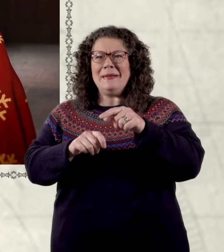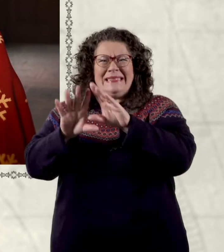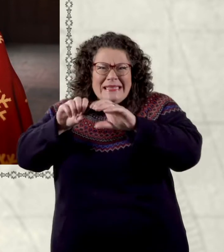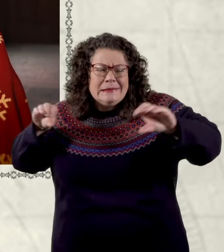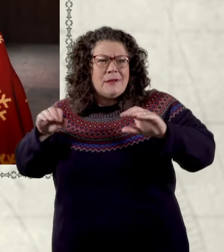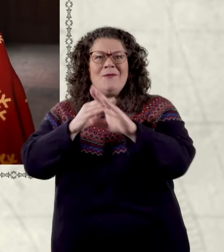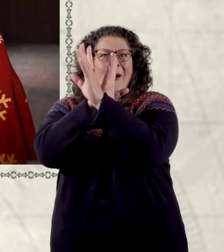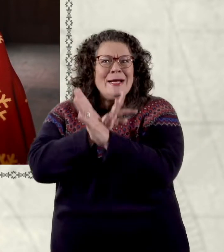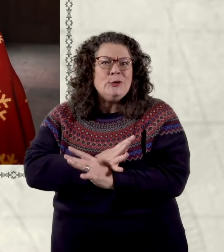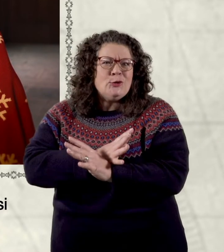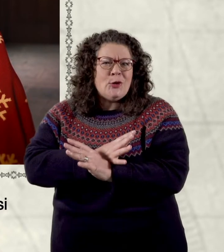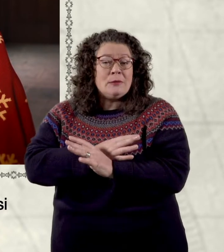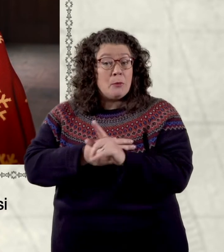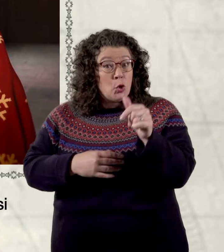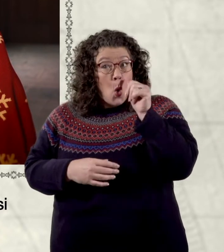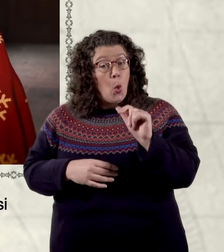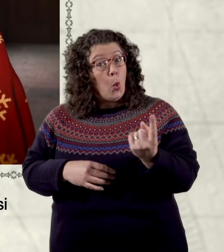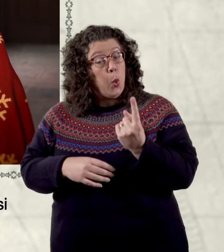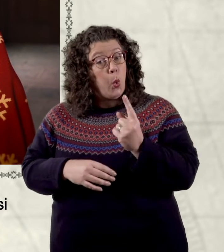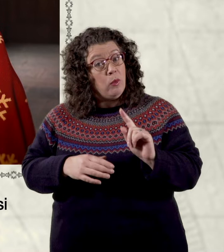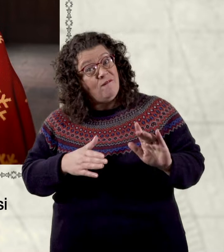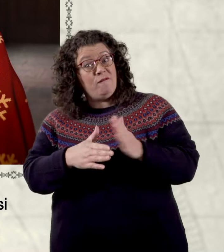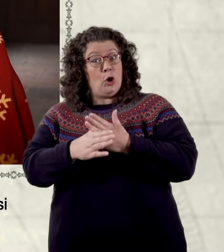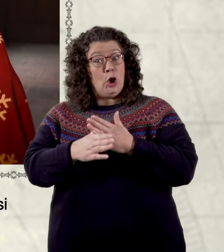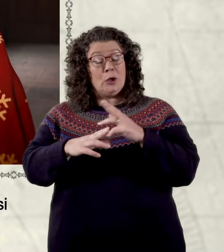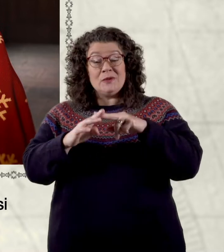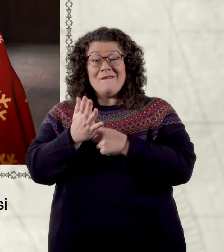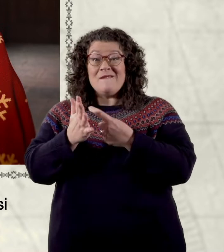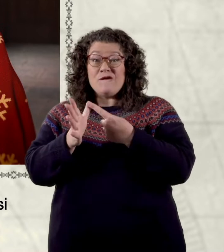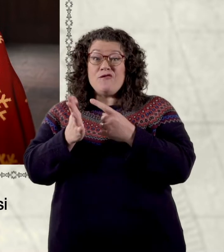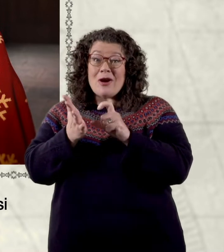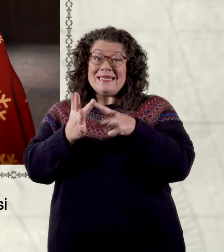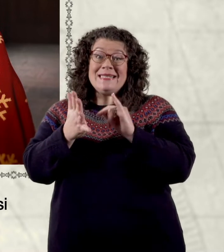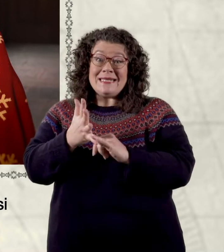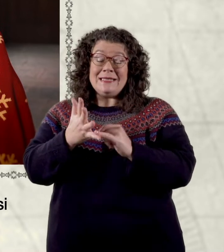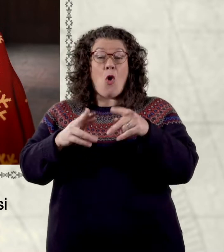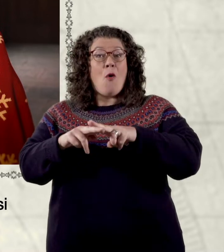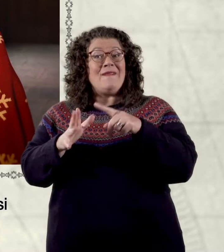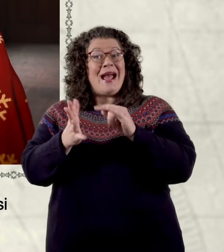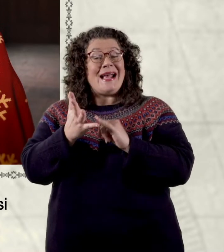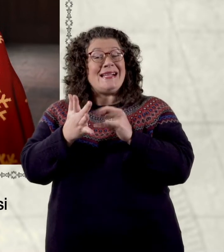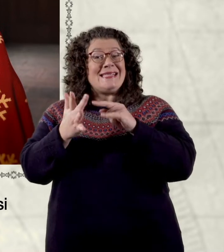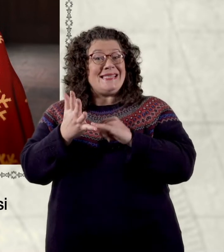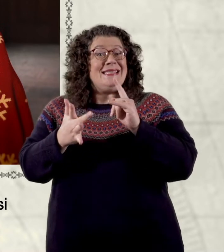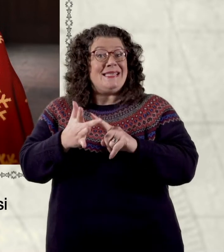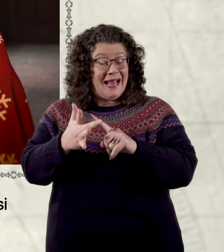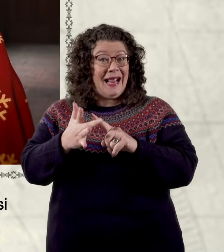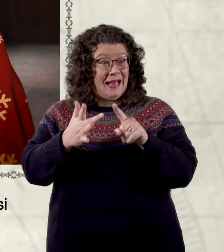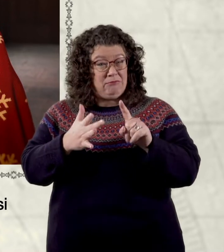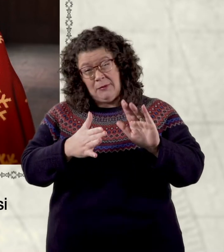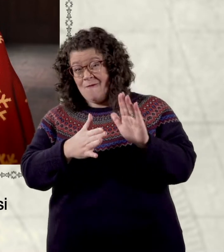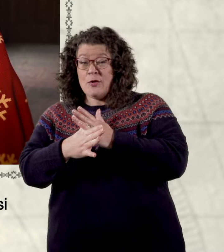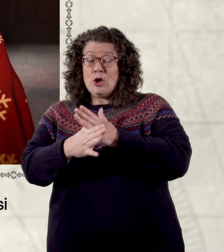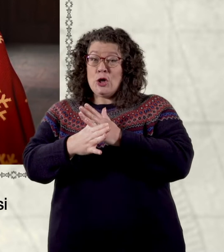angels. But did you know it was Francis of Assisi who first set up the nativity